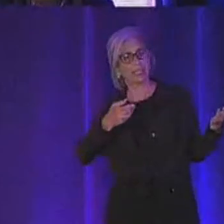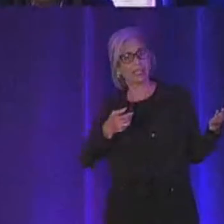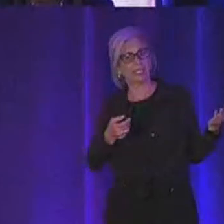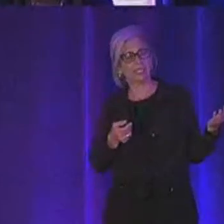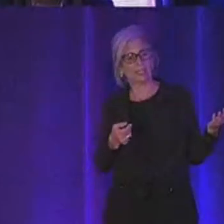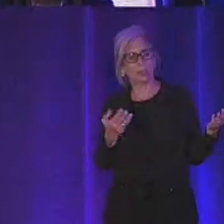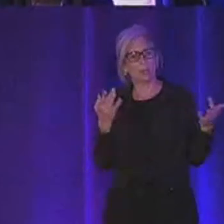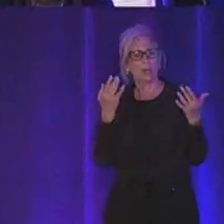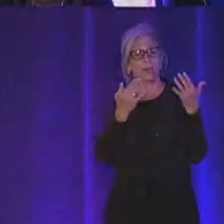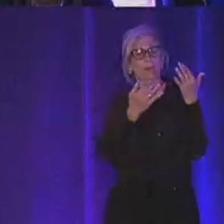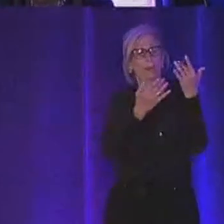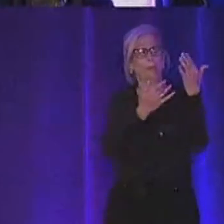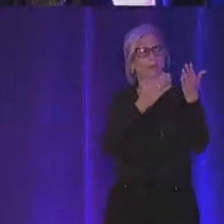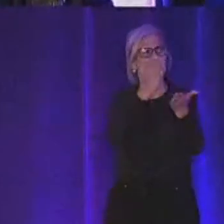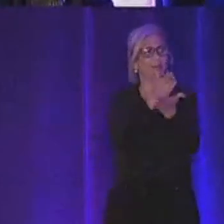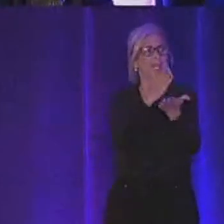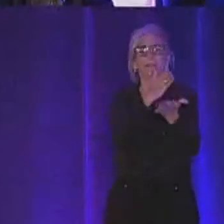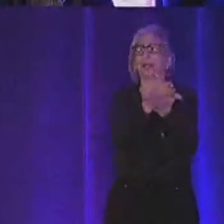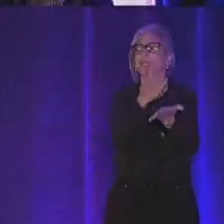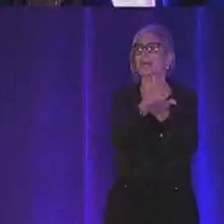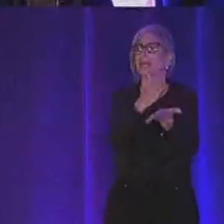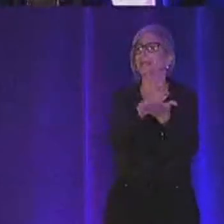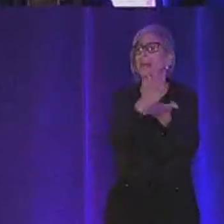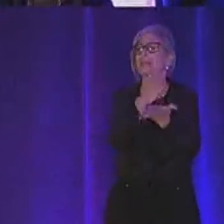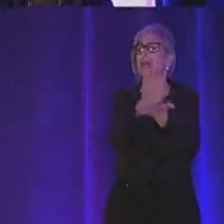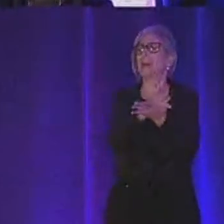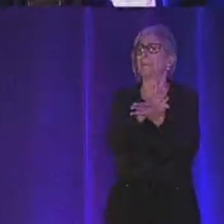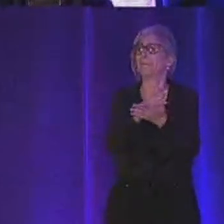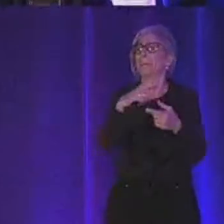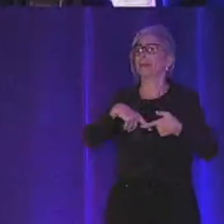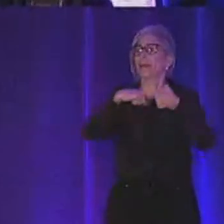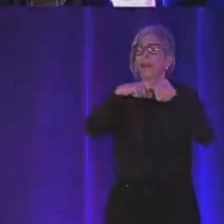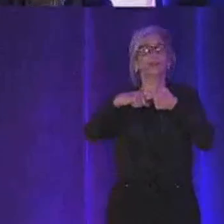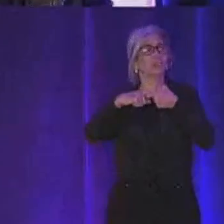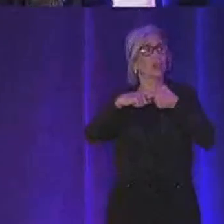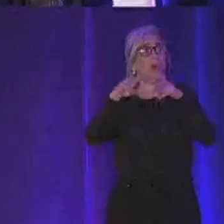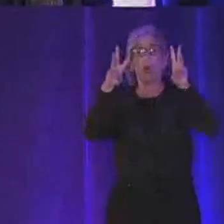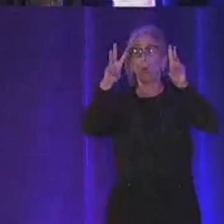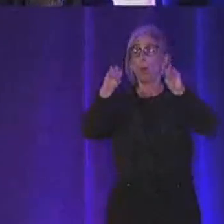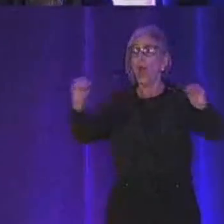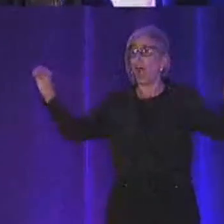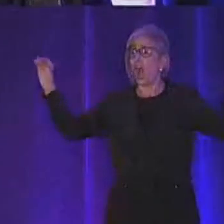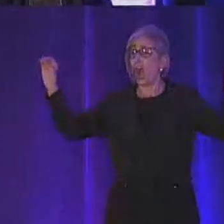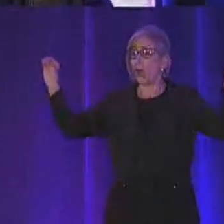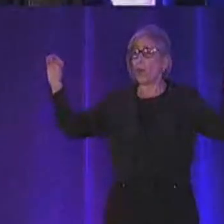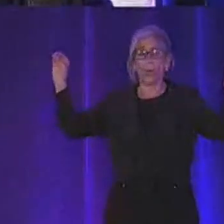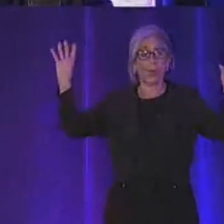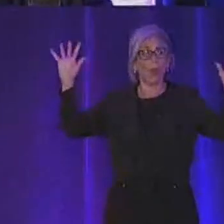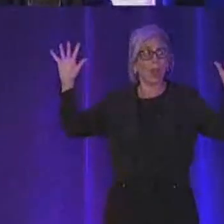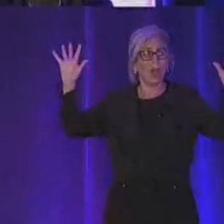Wait. Stop. Everybody stop what you're doing. Okay, whoa.